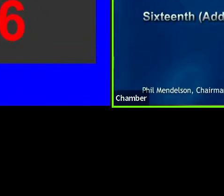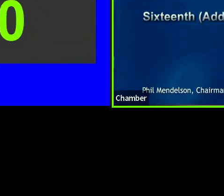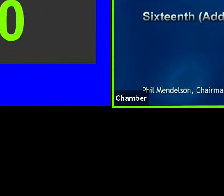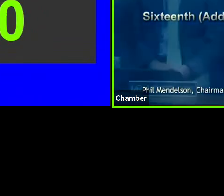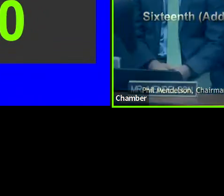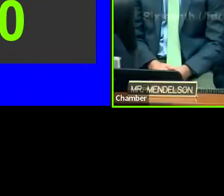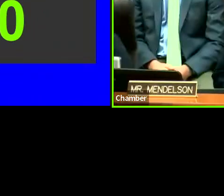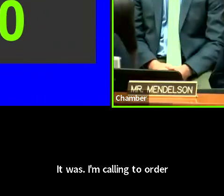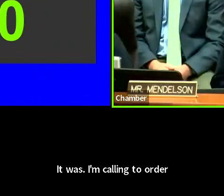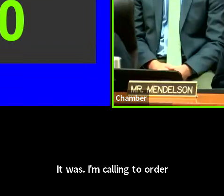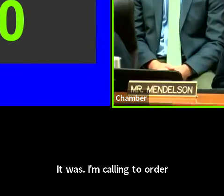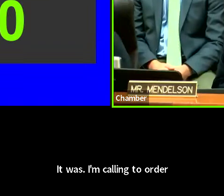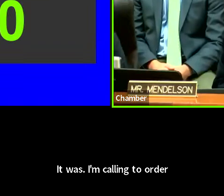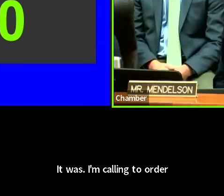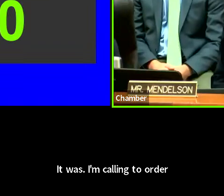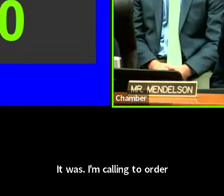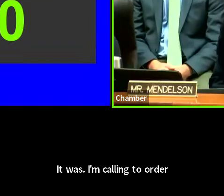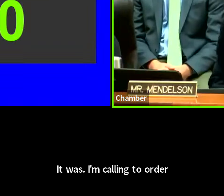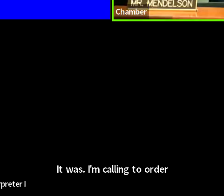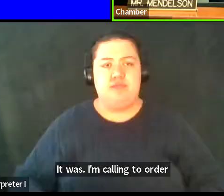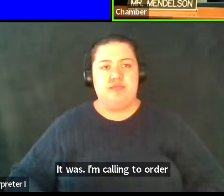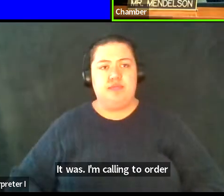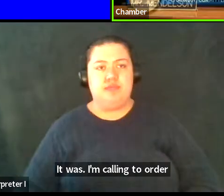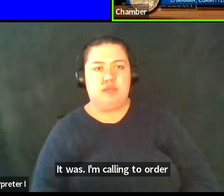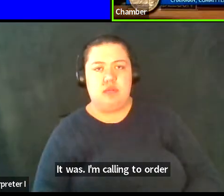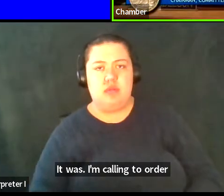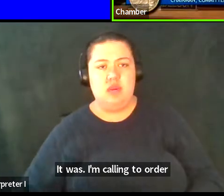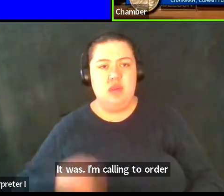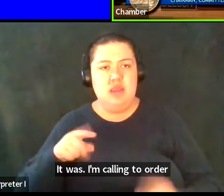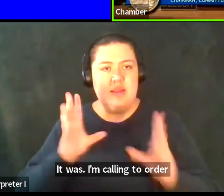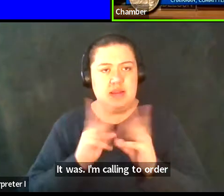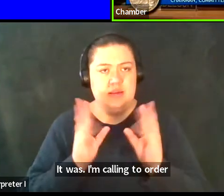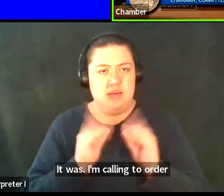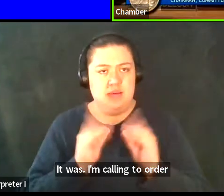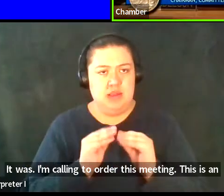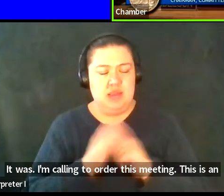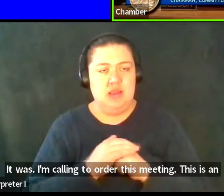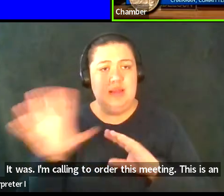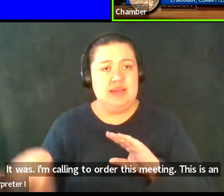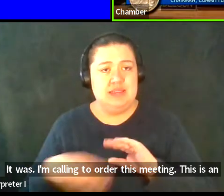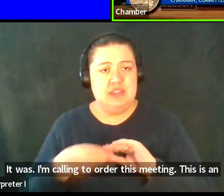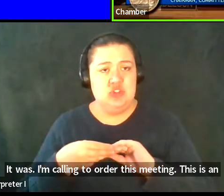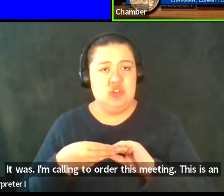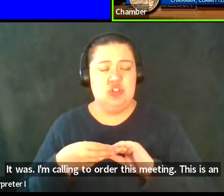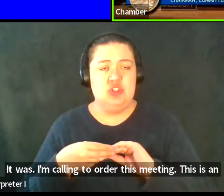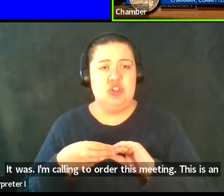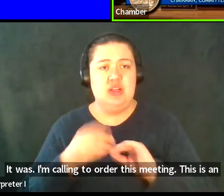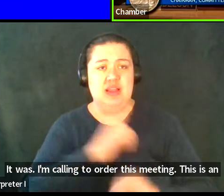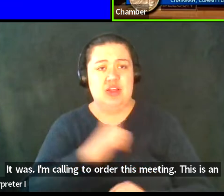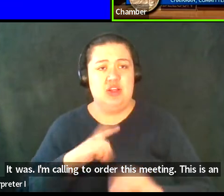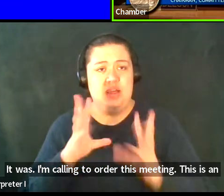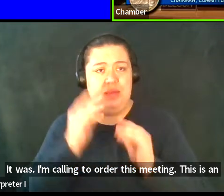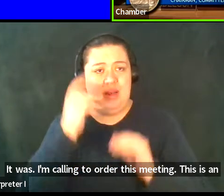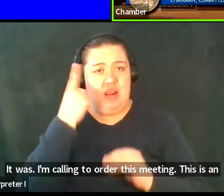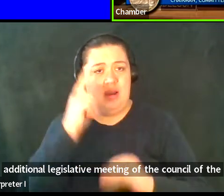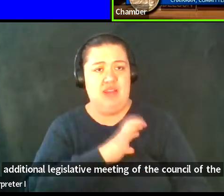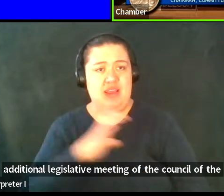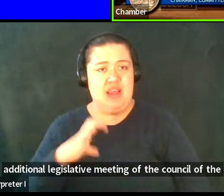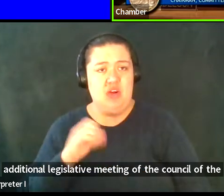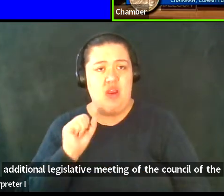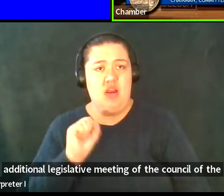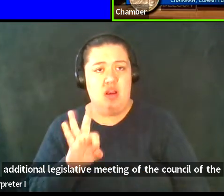I'm calling to order this meeting. This is an additional legislative meeting of the Council of the District